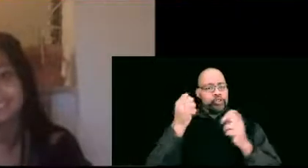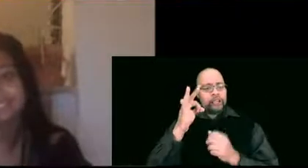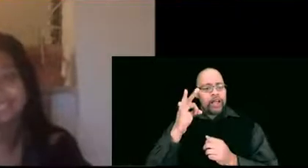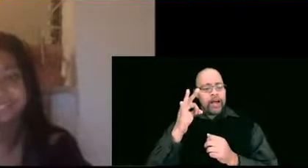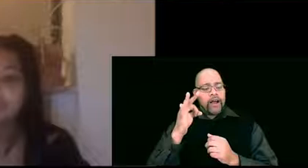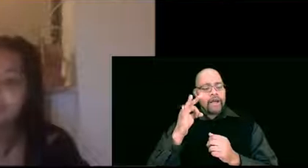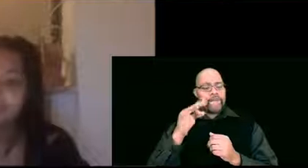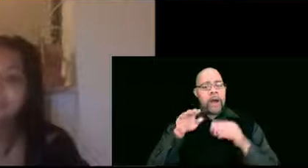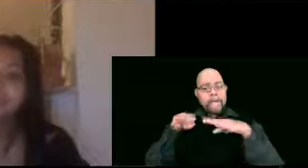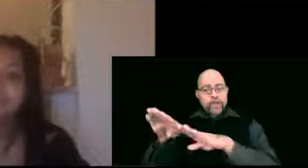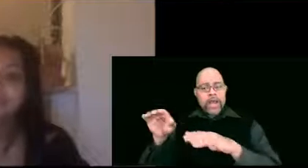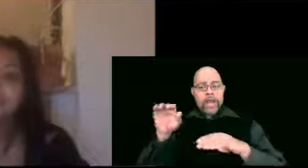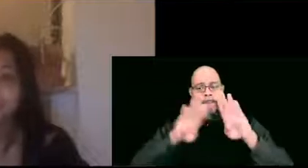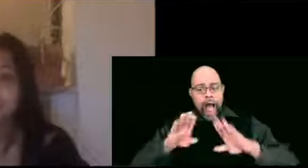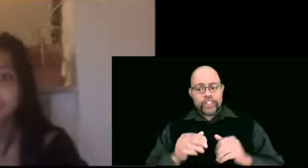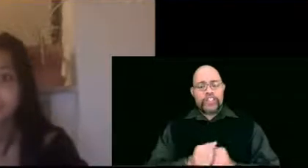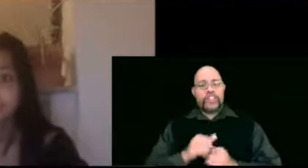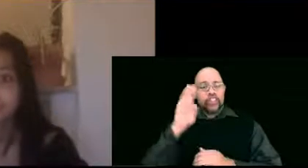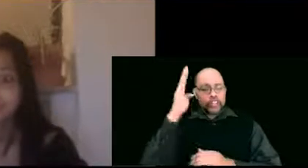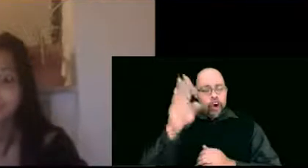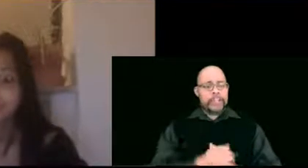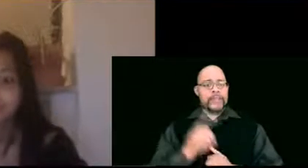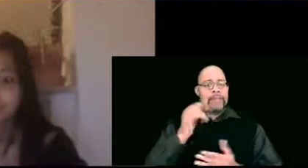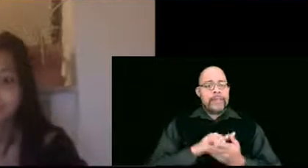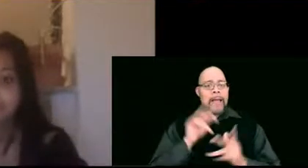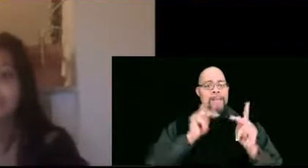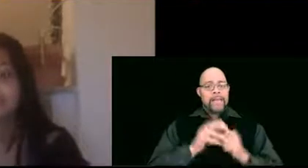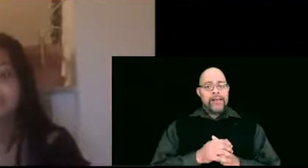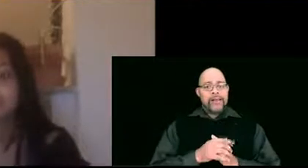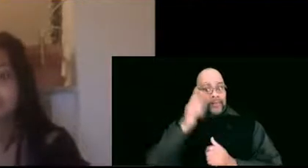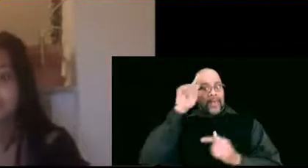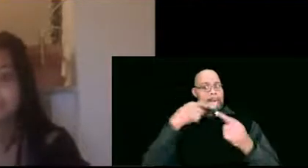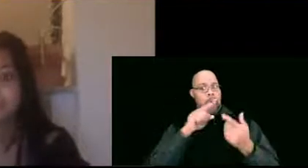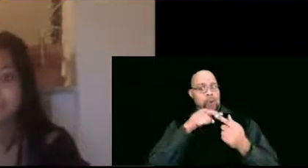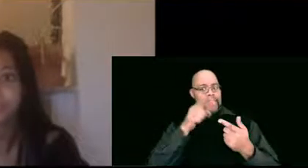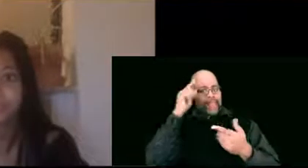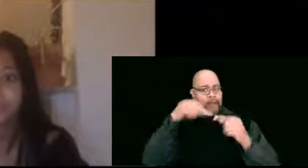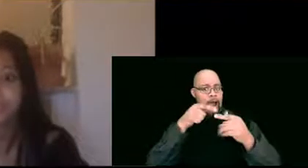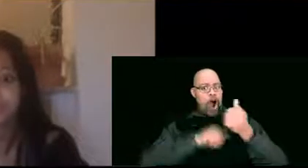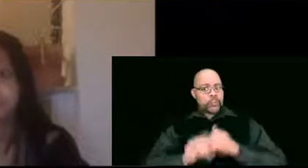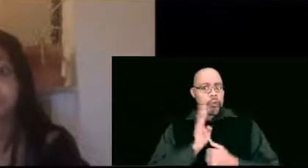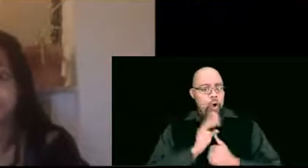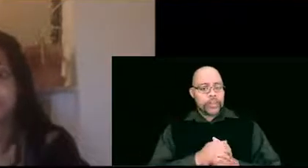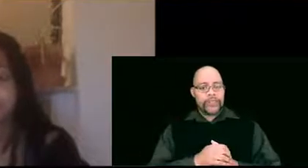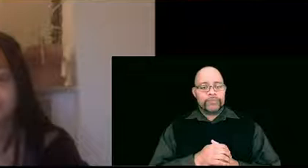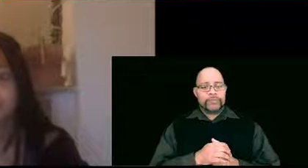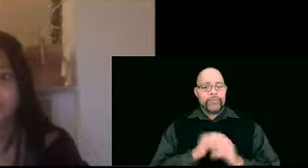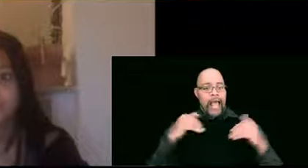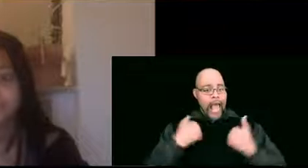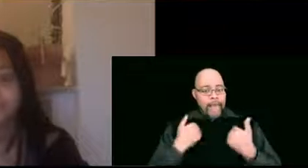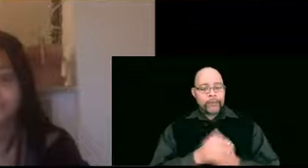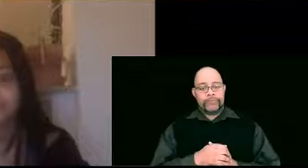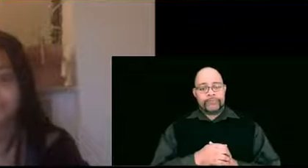because I know in terms of marine biology, you know, sharks are something that people think about when they think about